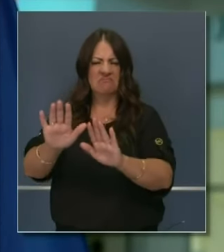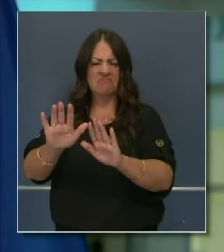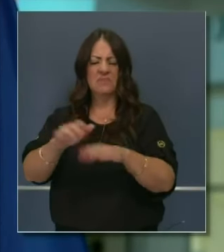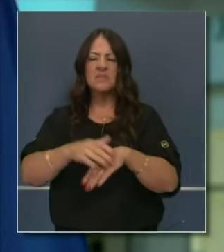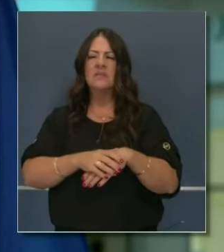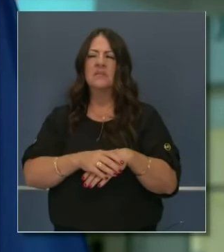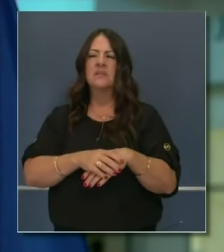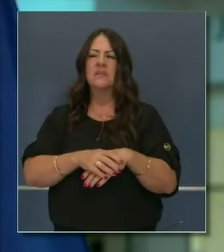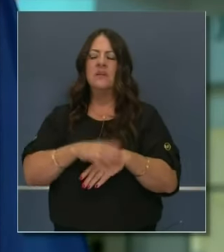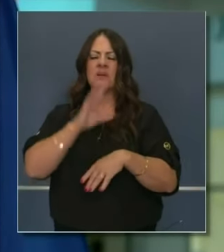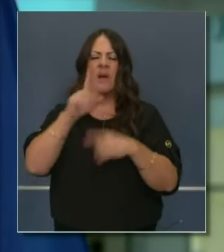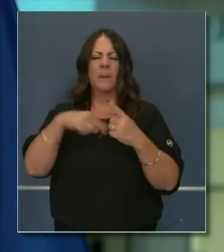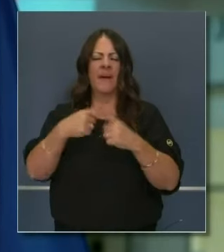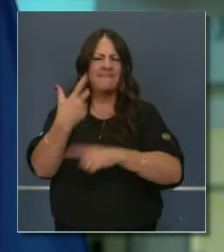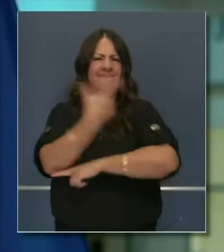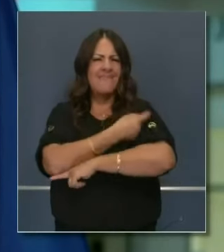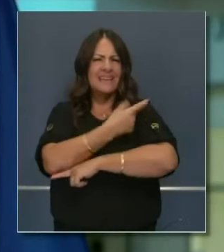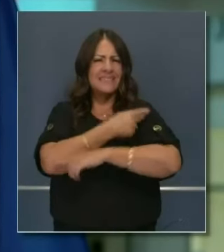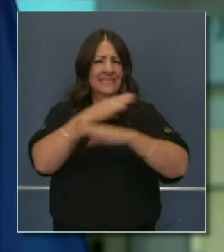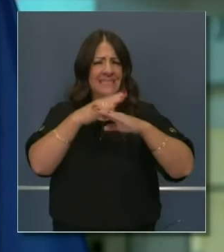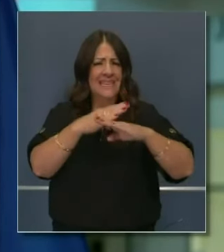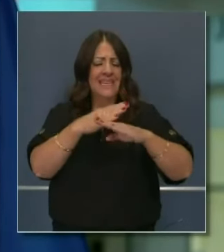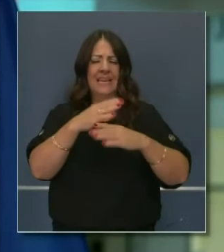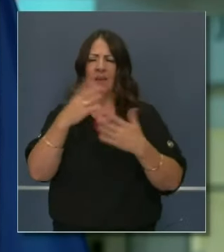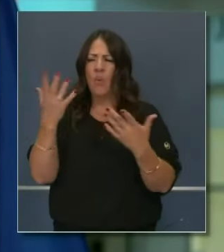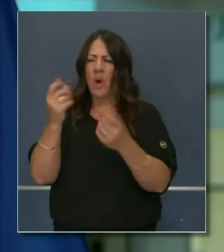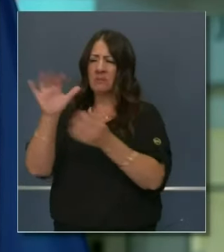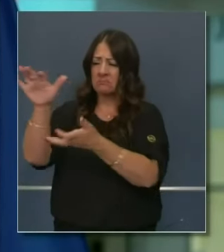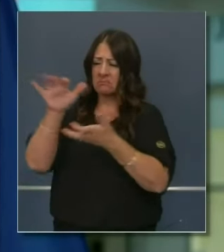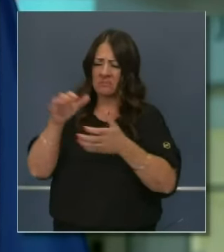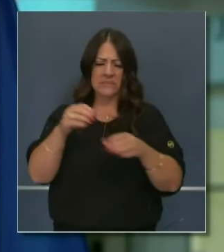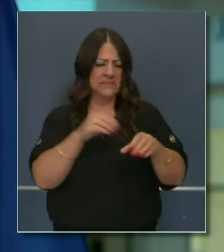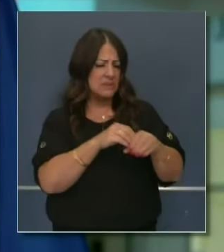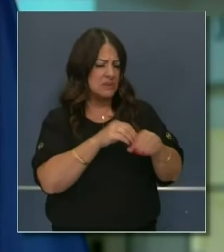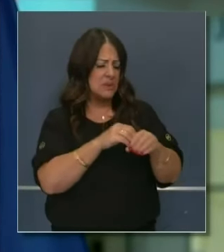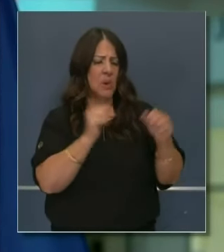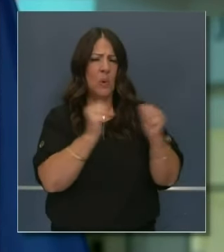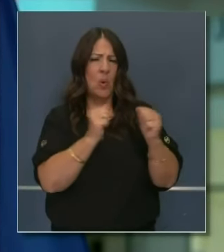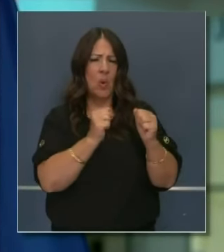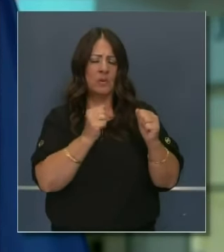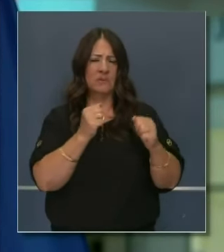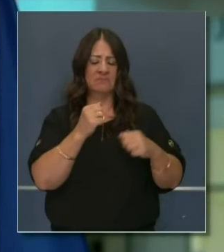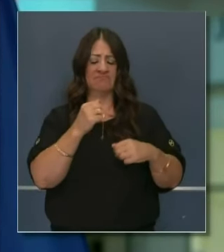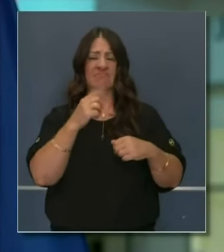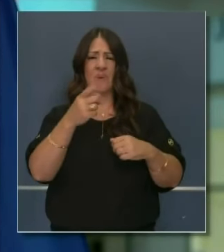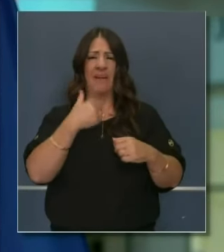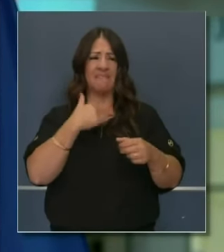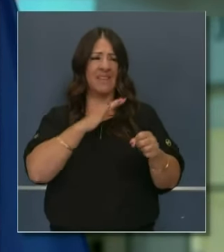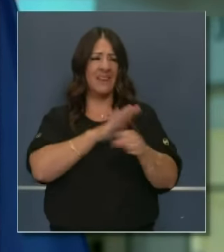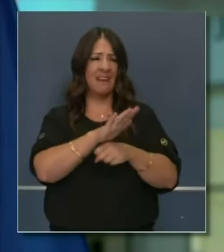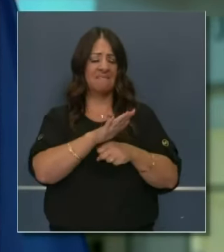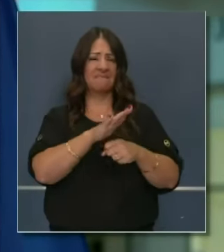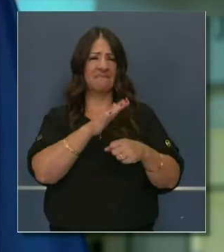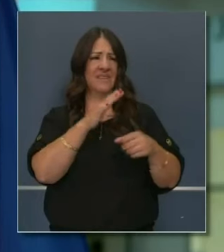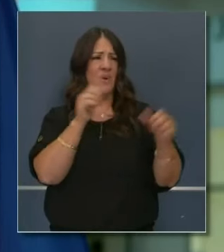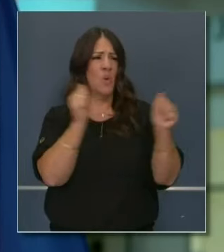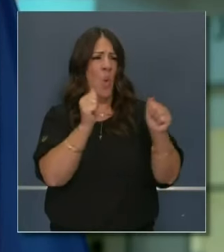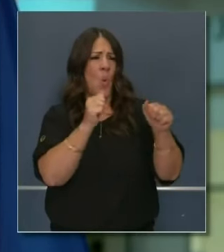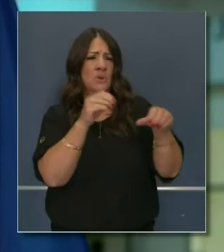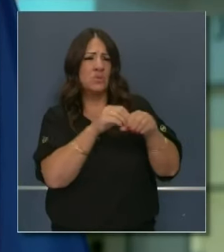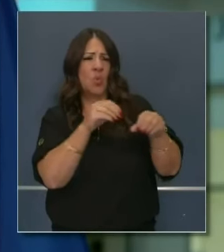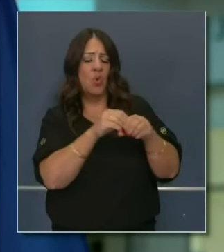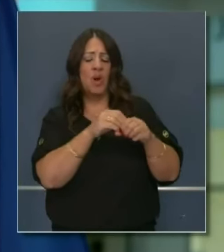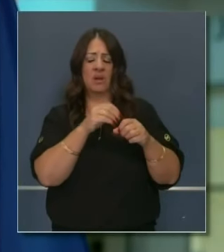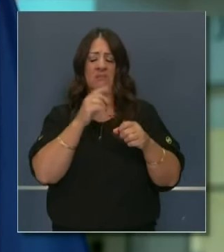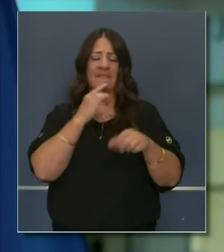chain storage. Most facilities don't have the capacity to accommodate the storage we know will be needed for certain vaccines. And I know you touched